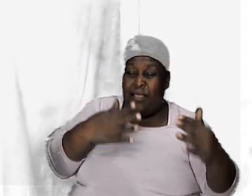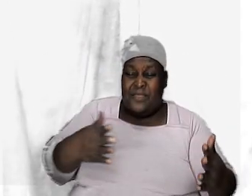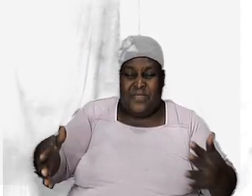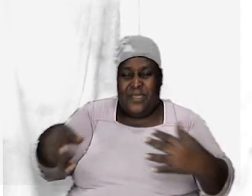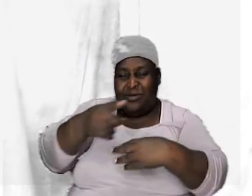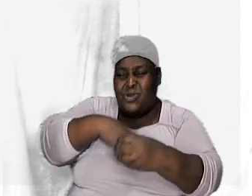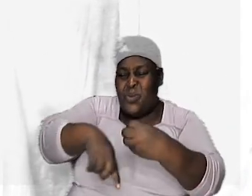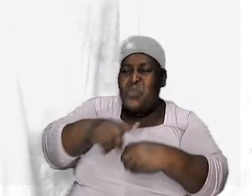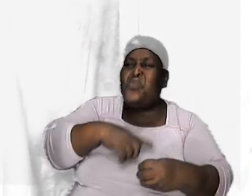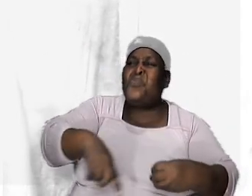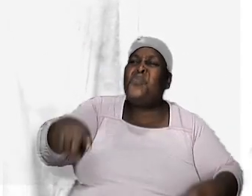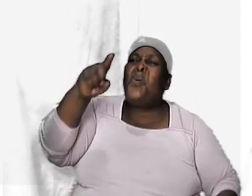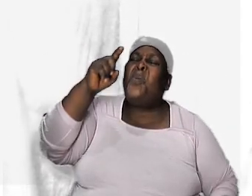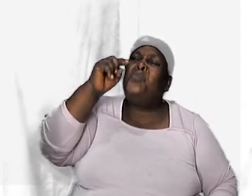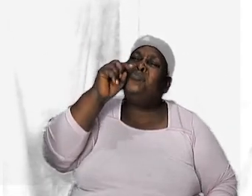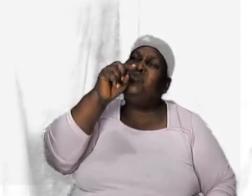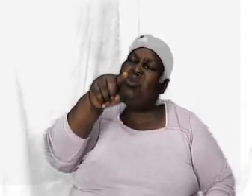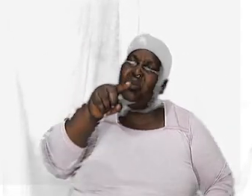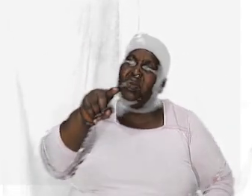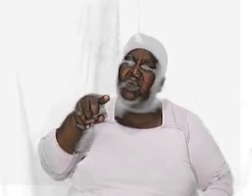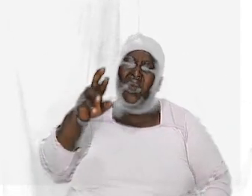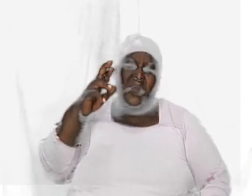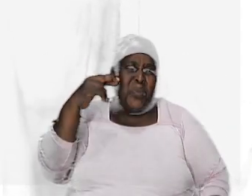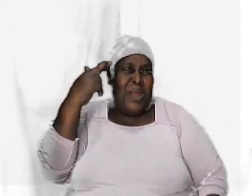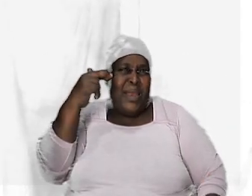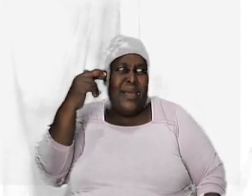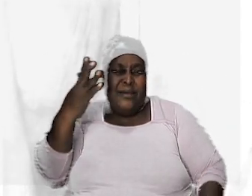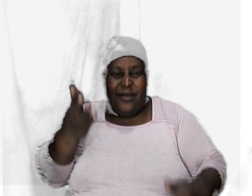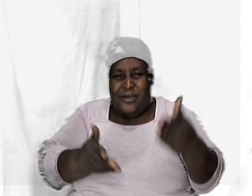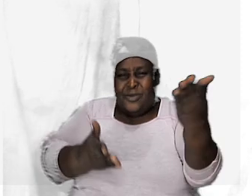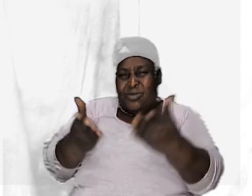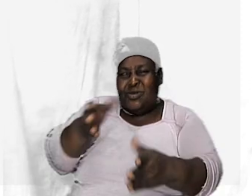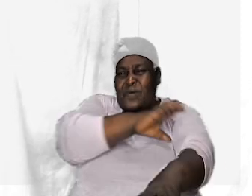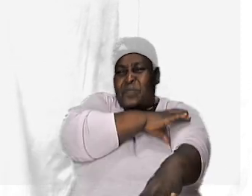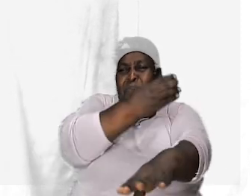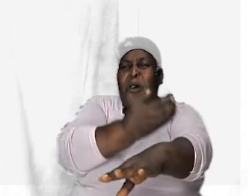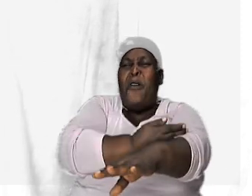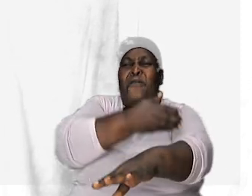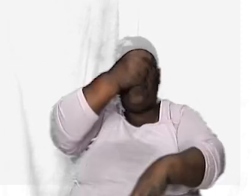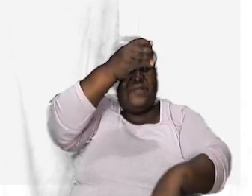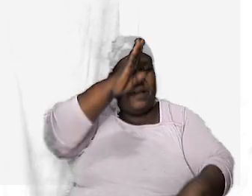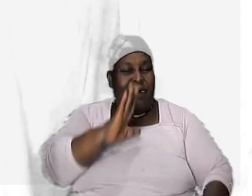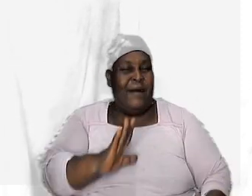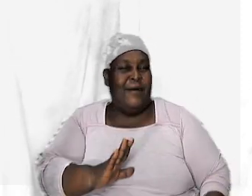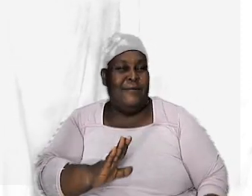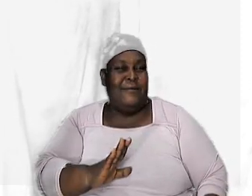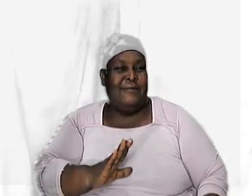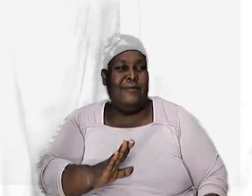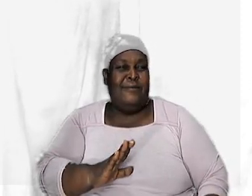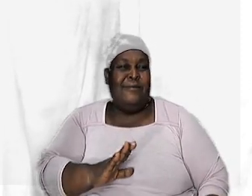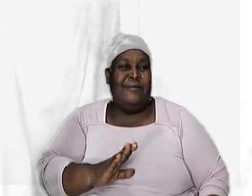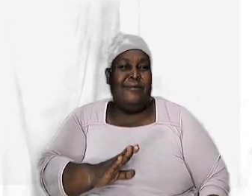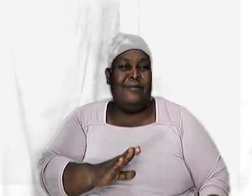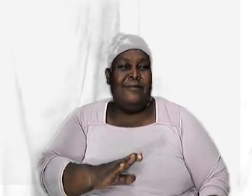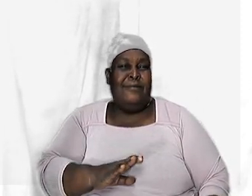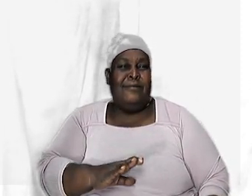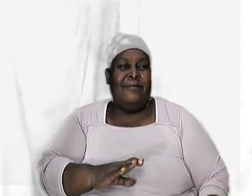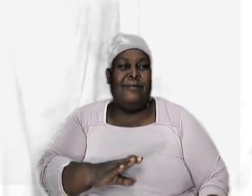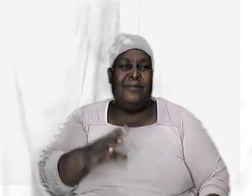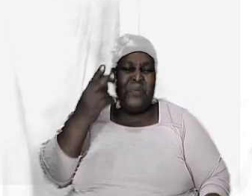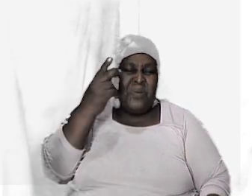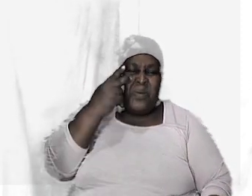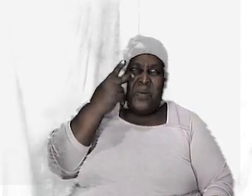around you. Amen. You begin to realize that we serve a powerful God. Amen. When you look at the